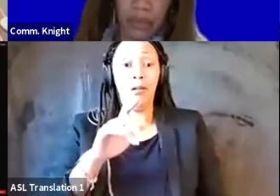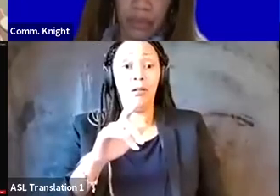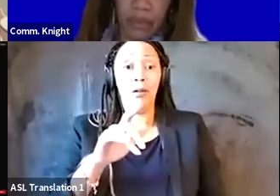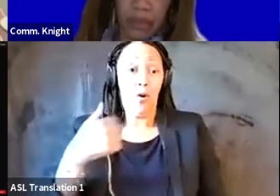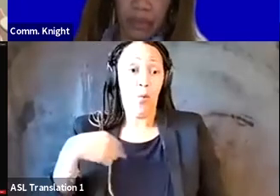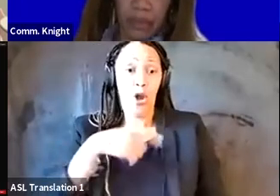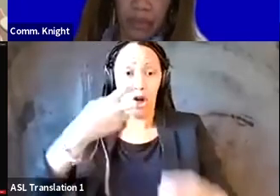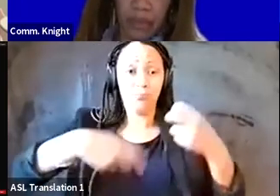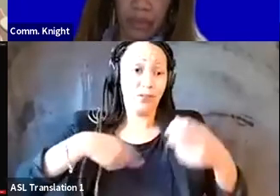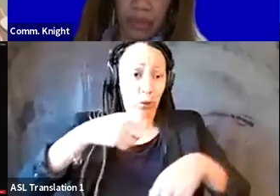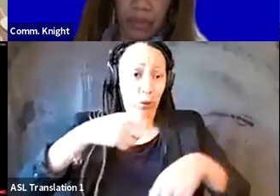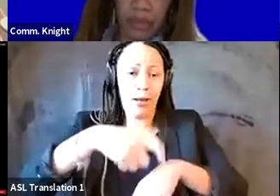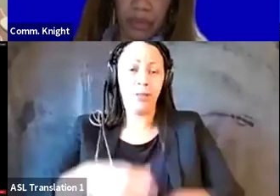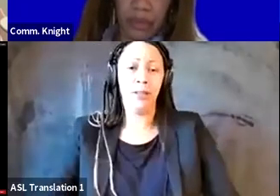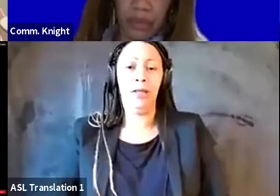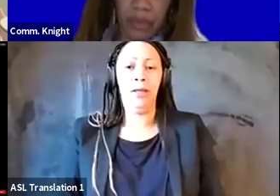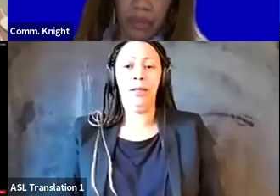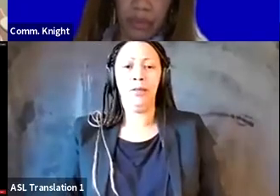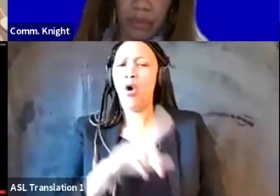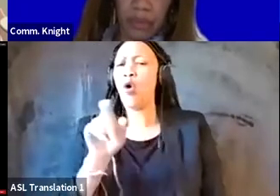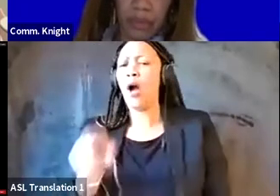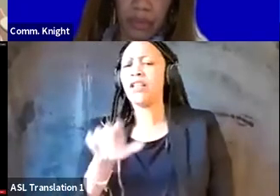Further questions for Mr. Bennett?